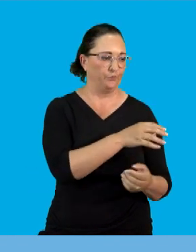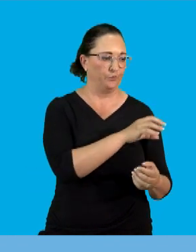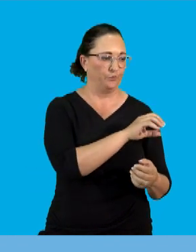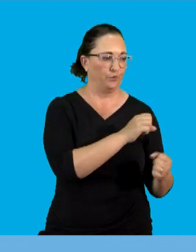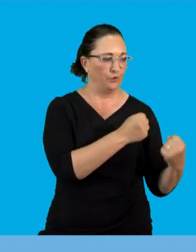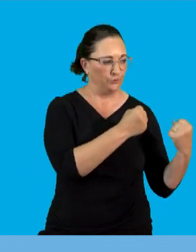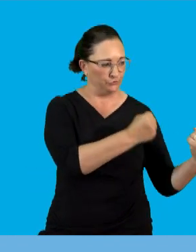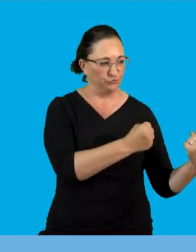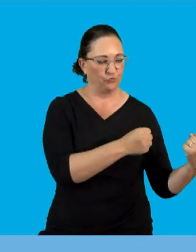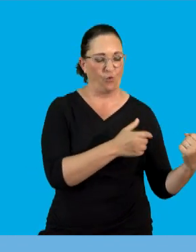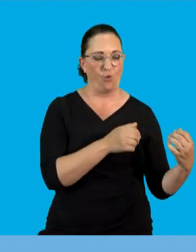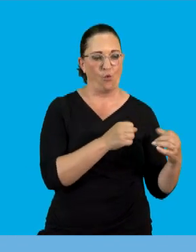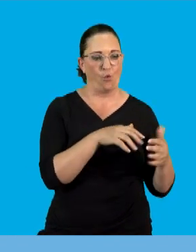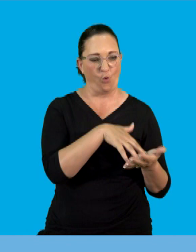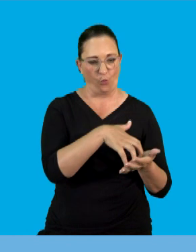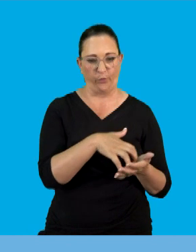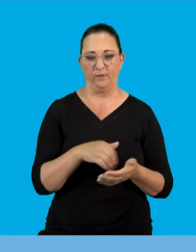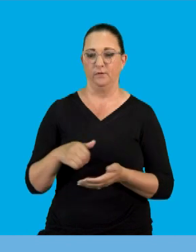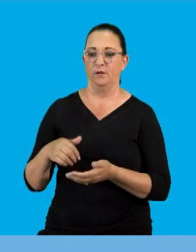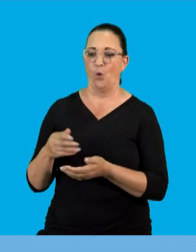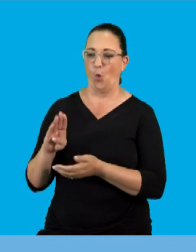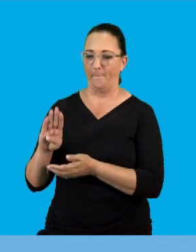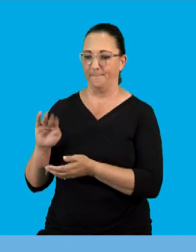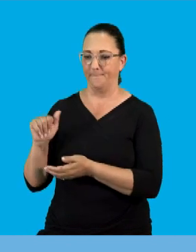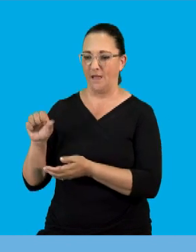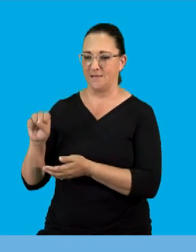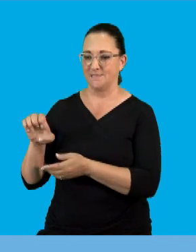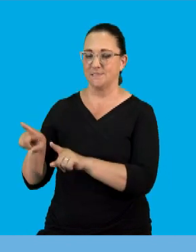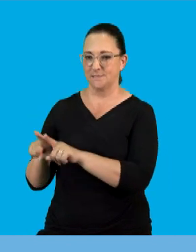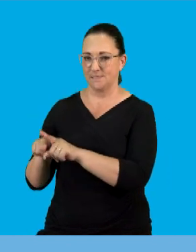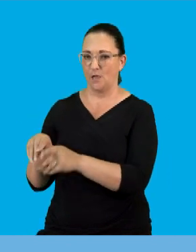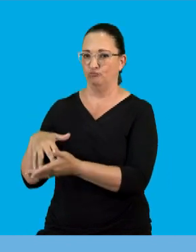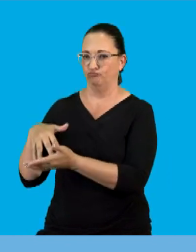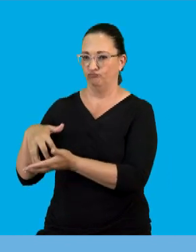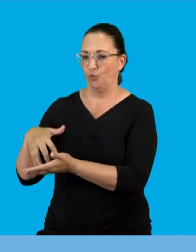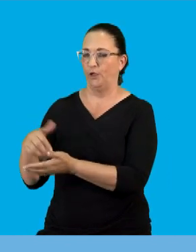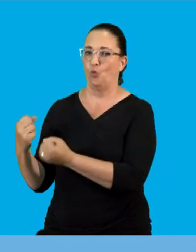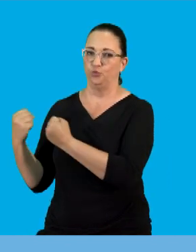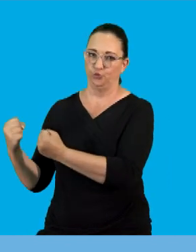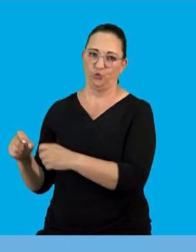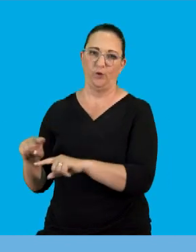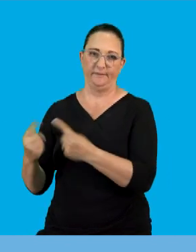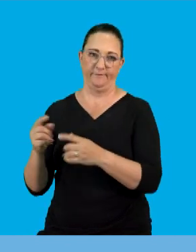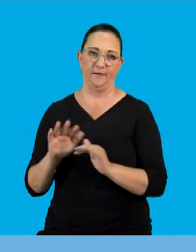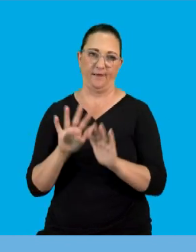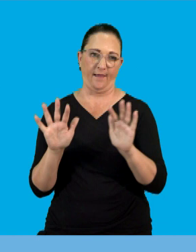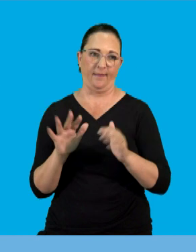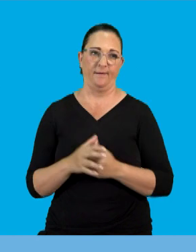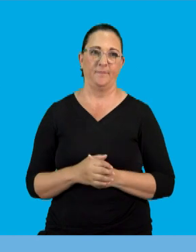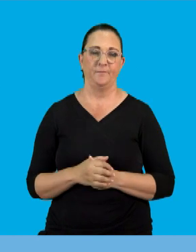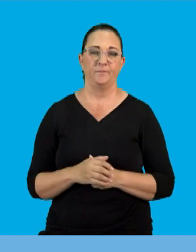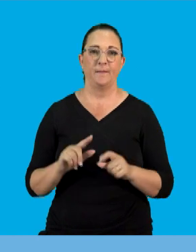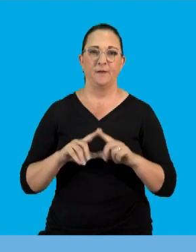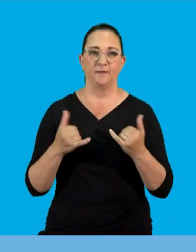base, or a weak acid and a strong acid. Now, how do we then use indicators? We add an indicator to